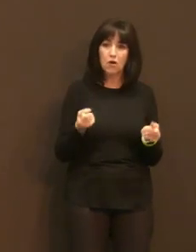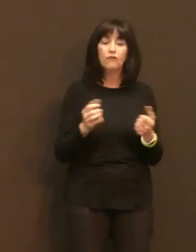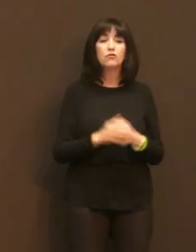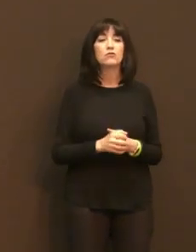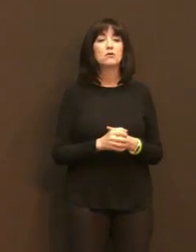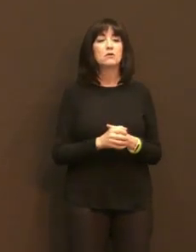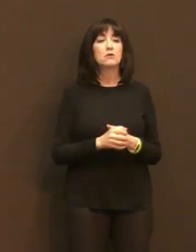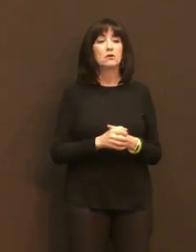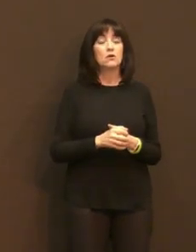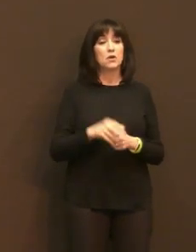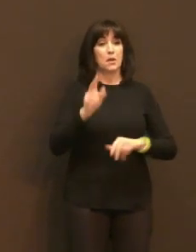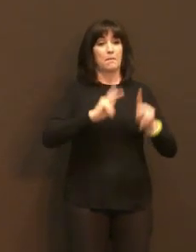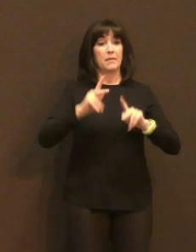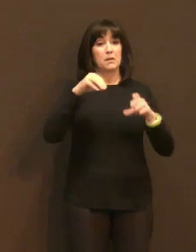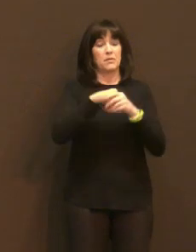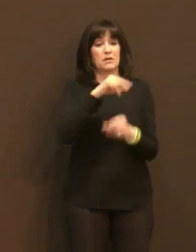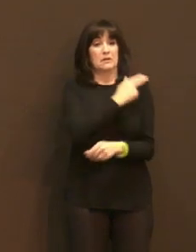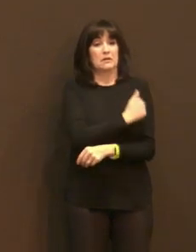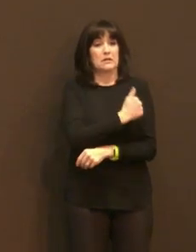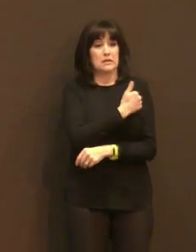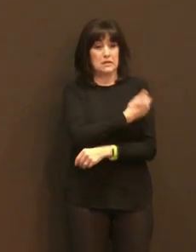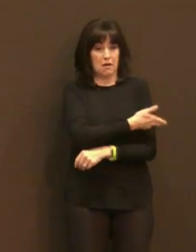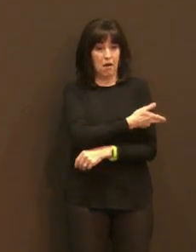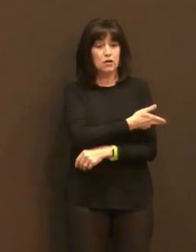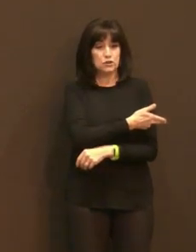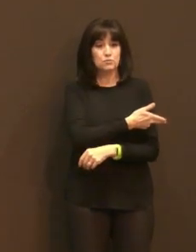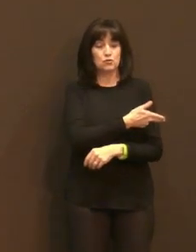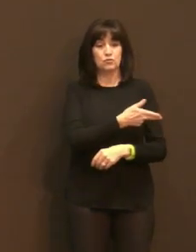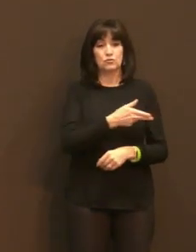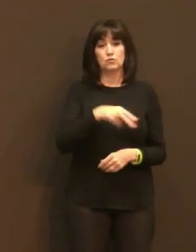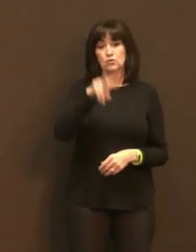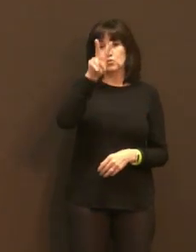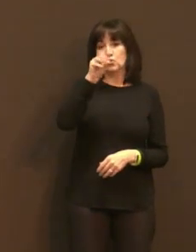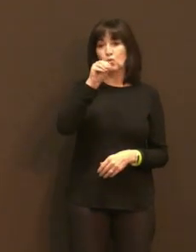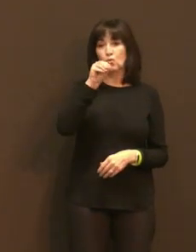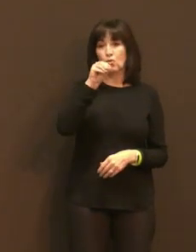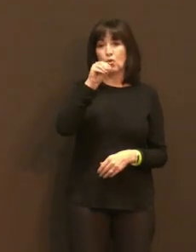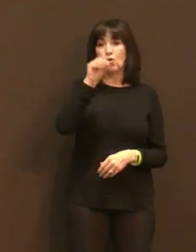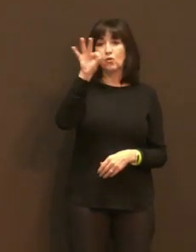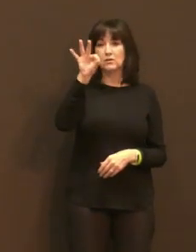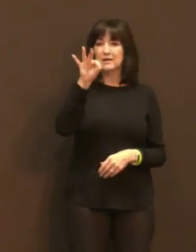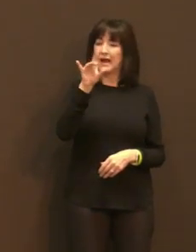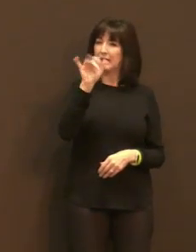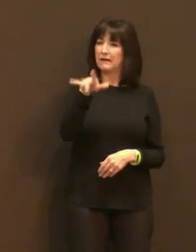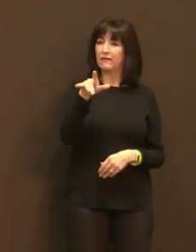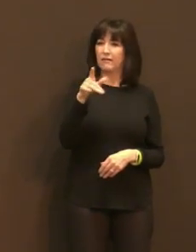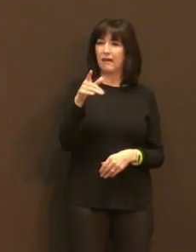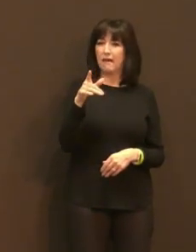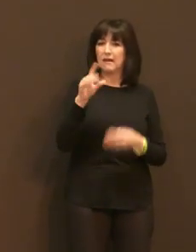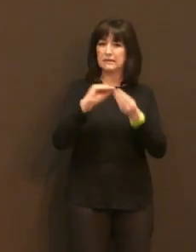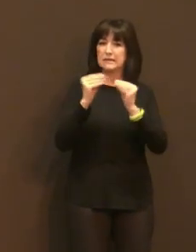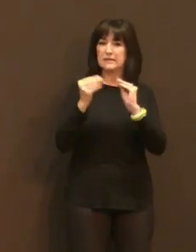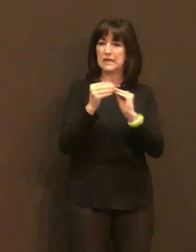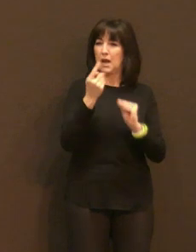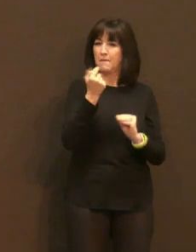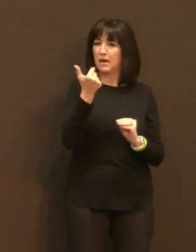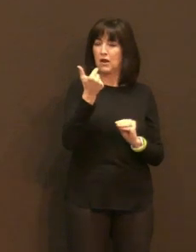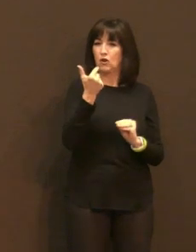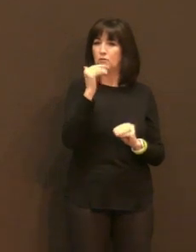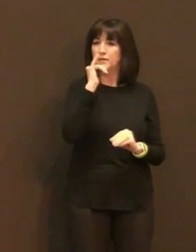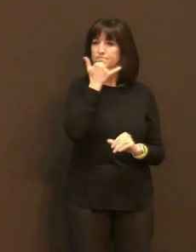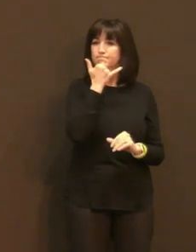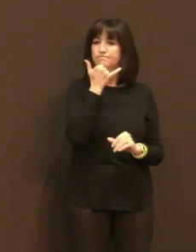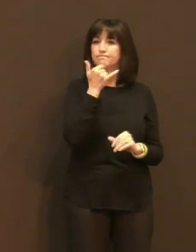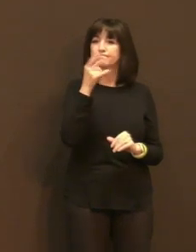hospitalization number there, both the positive case number and the hospitalization numbers are a little off, I think, yesterday, based on some